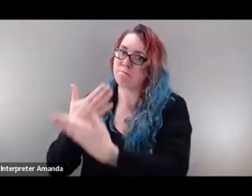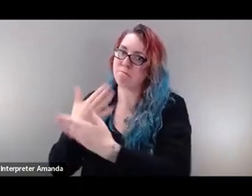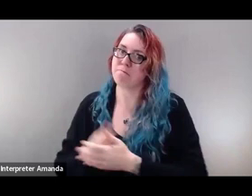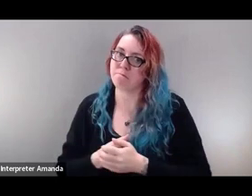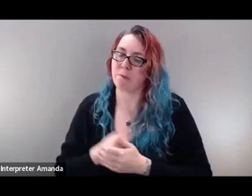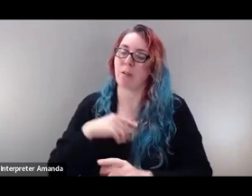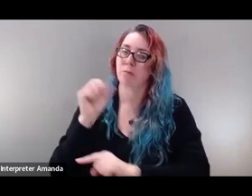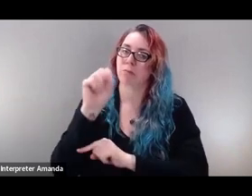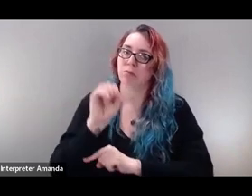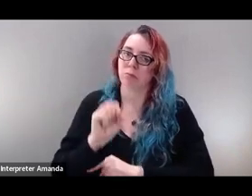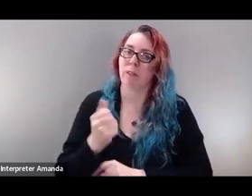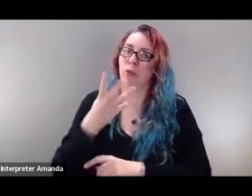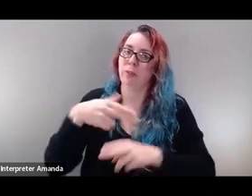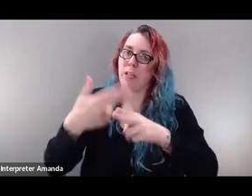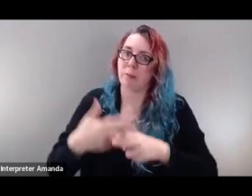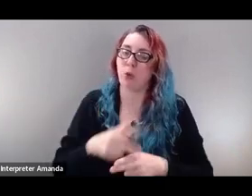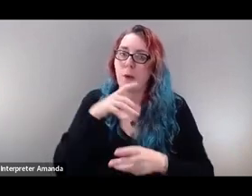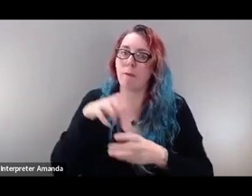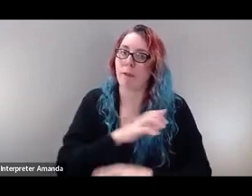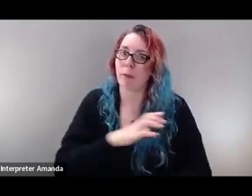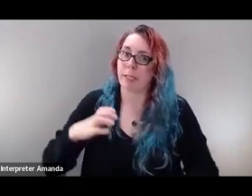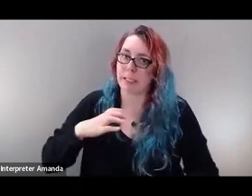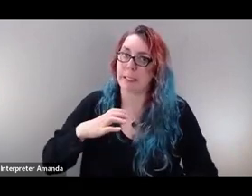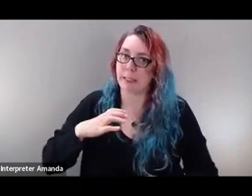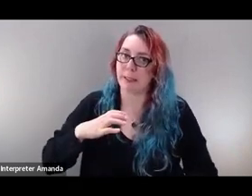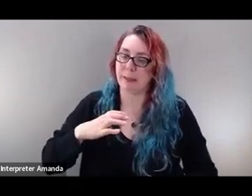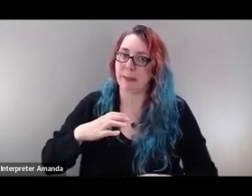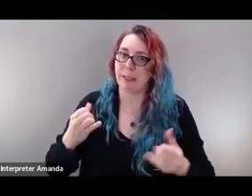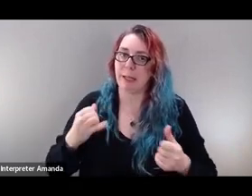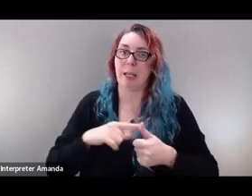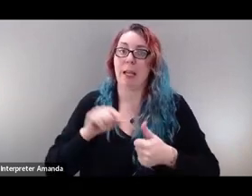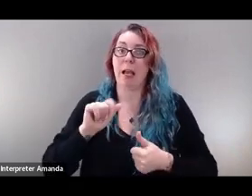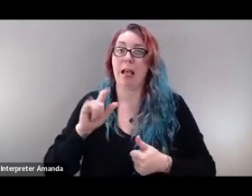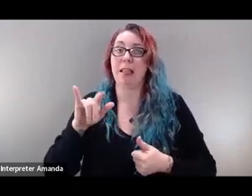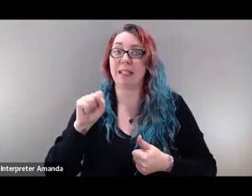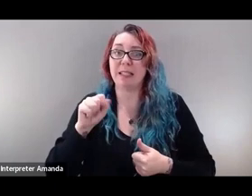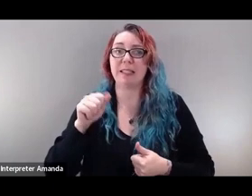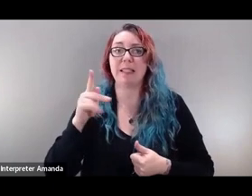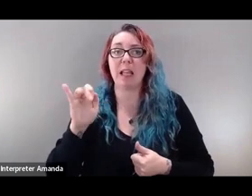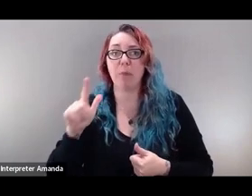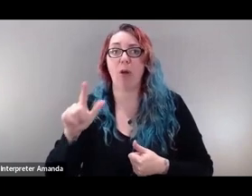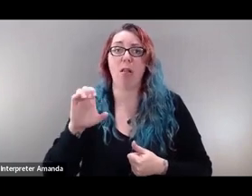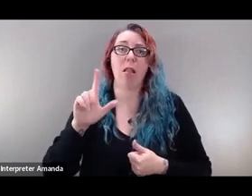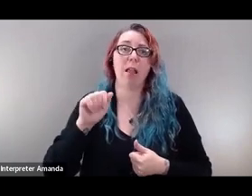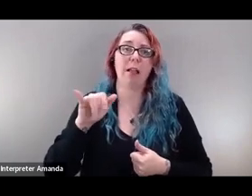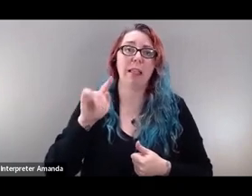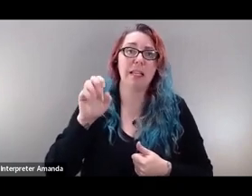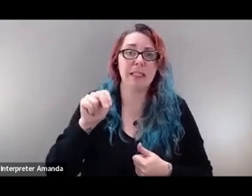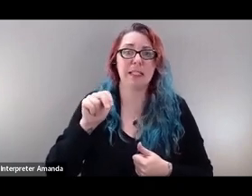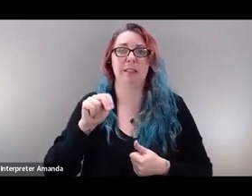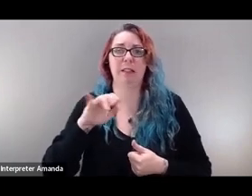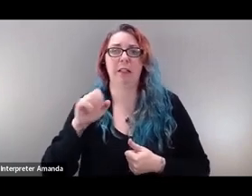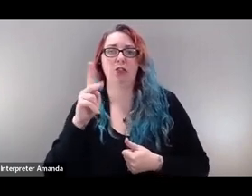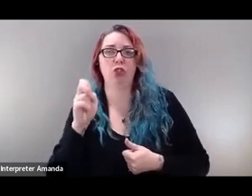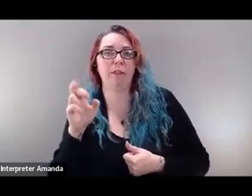name folks on our oversight committee today. Thank you to Alexis, April, Clayton, David, Jennifer, and Luann for working with